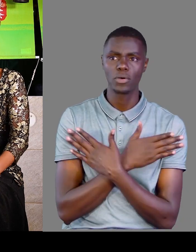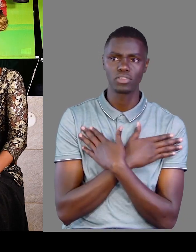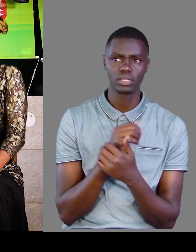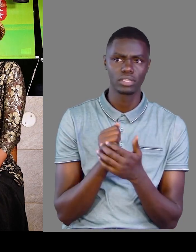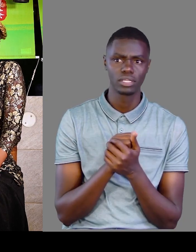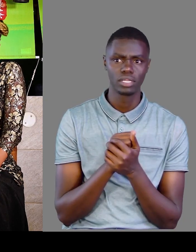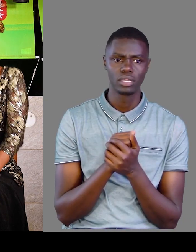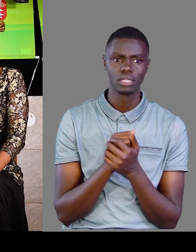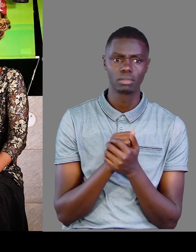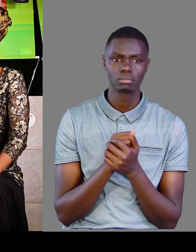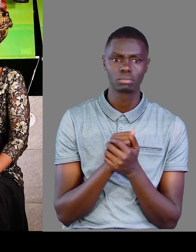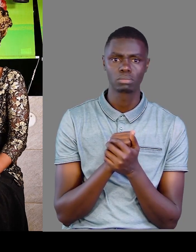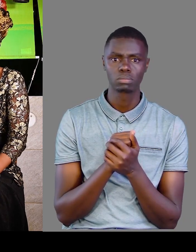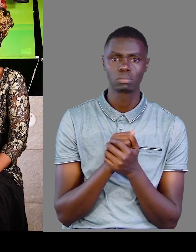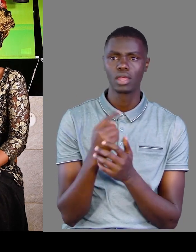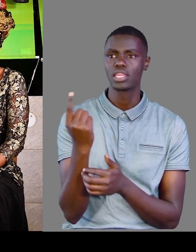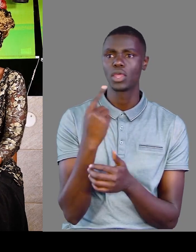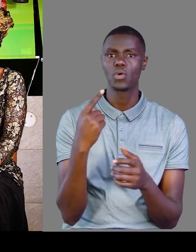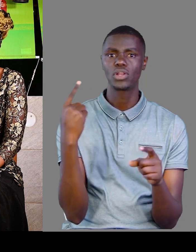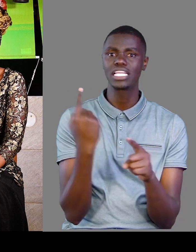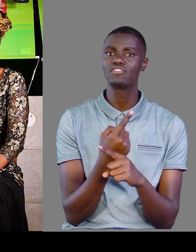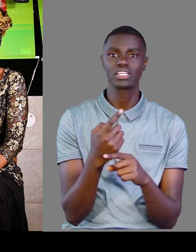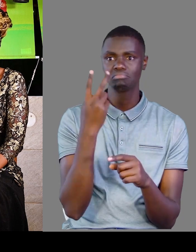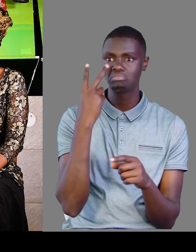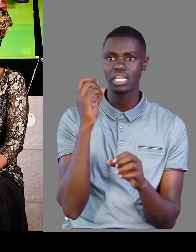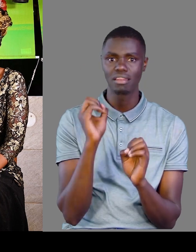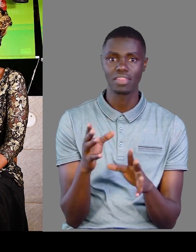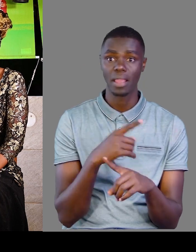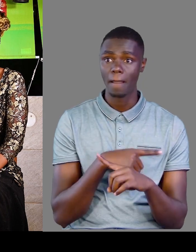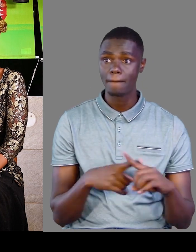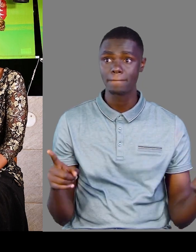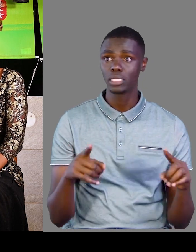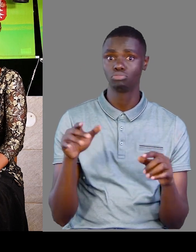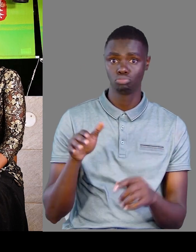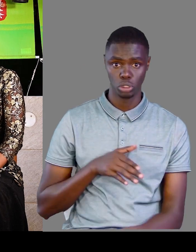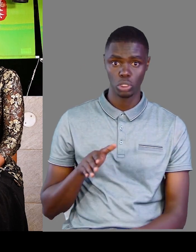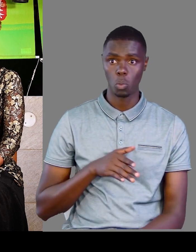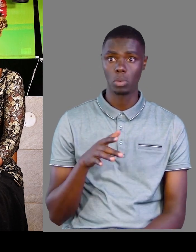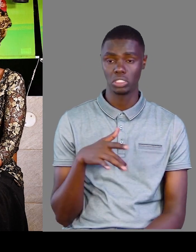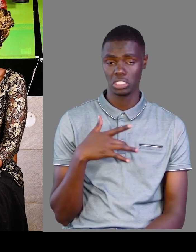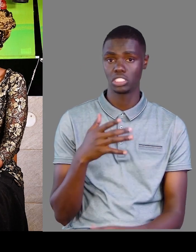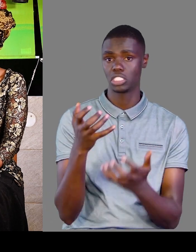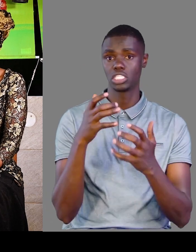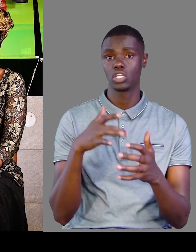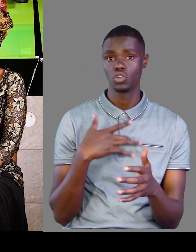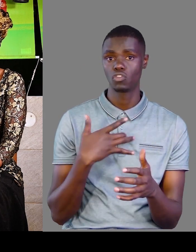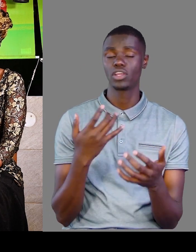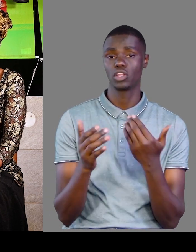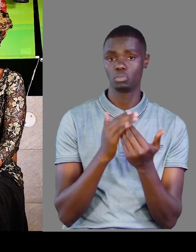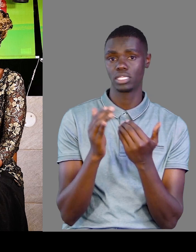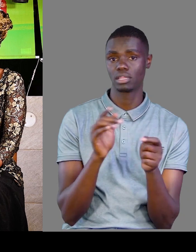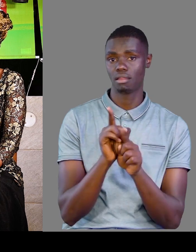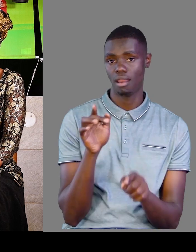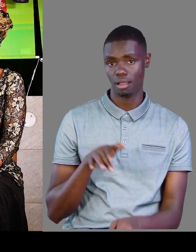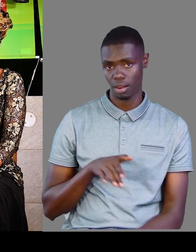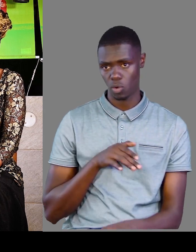is just a lady, you understand? Yeah. The only difference is that she cannot see, but she's a woman. She needs to feel like a woman. She needs to be treated like a woman.